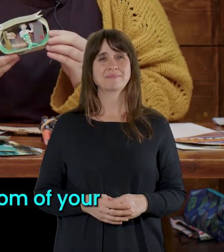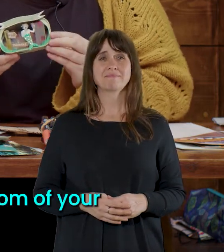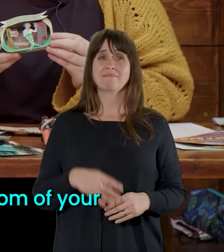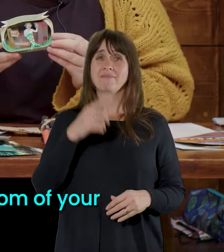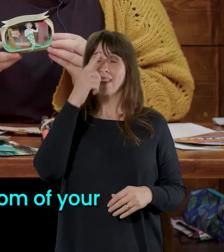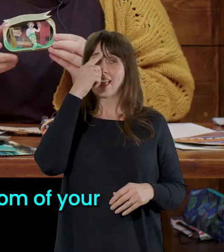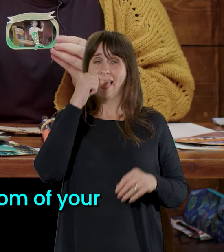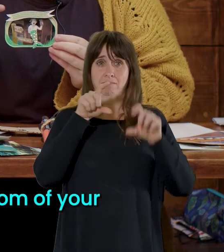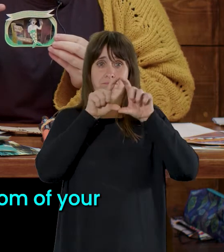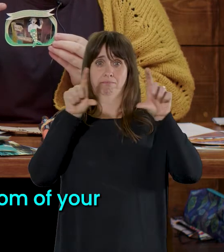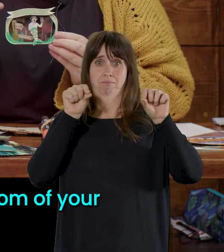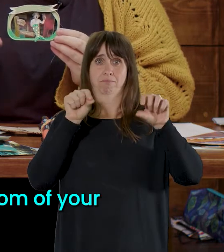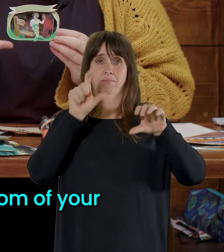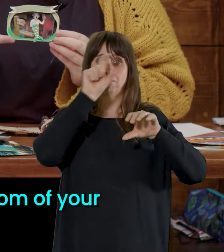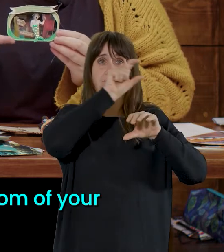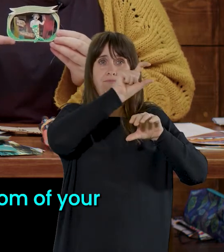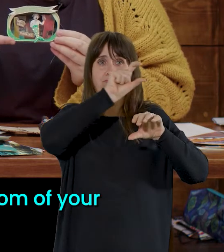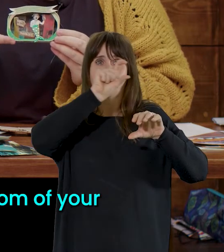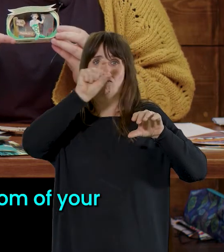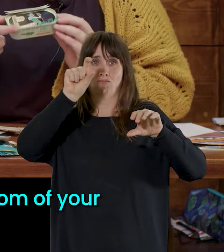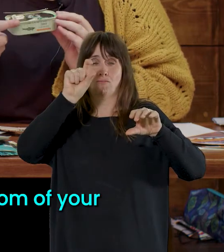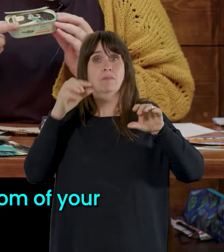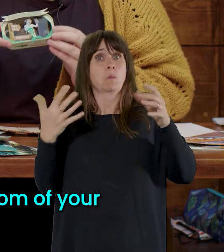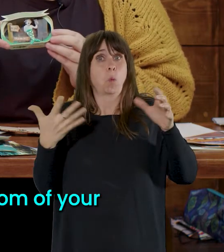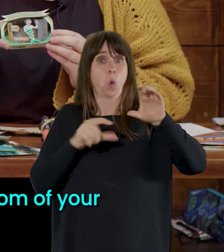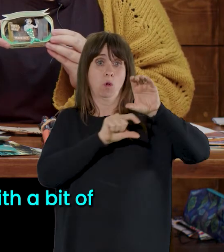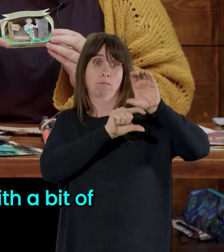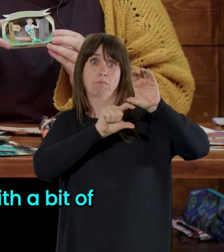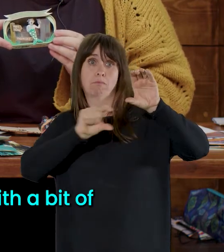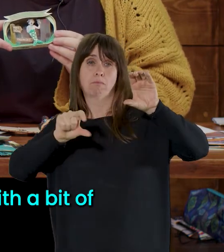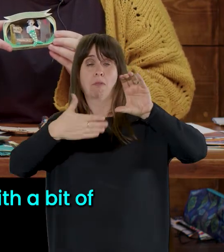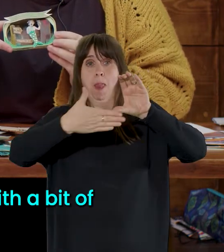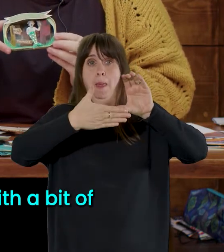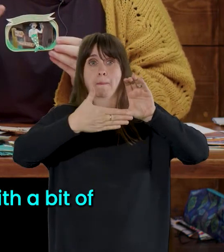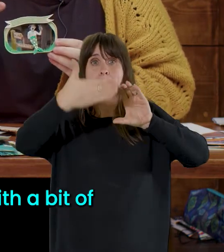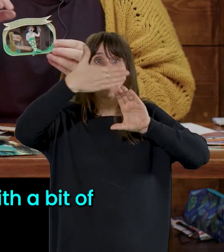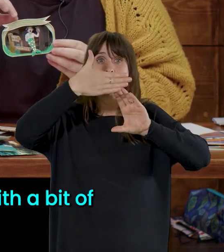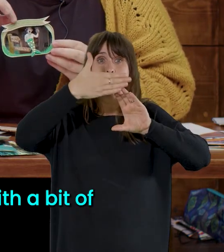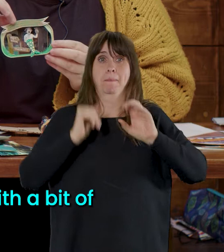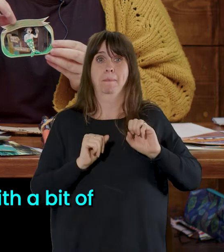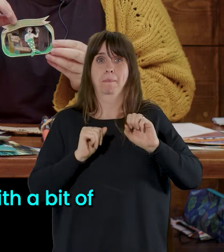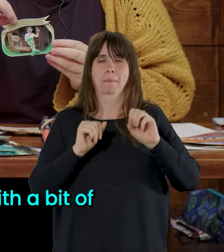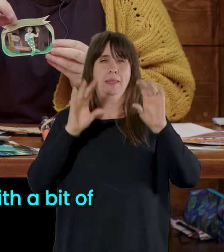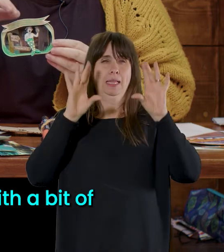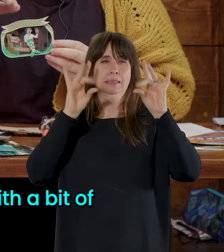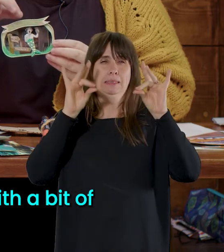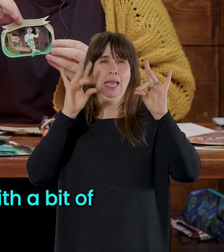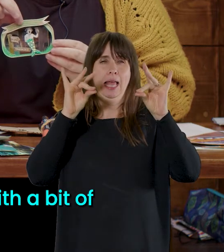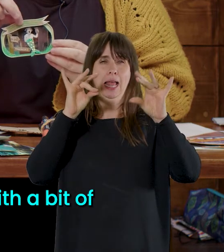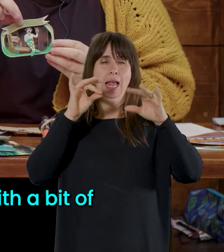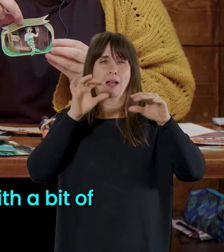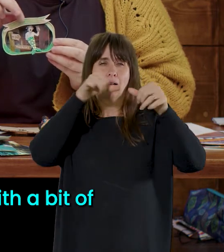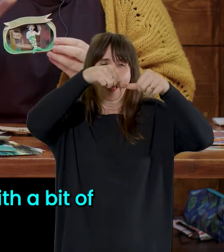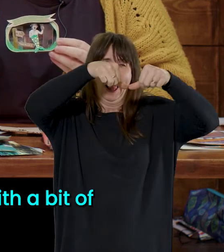Ychwanegwch eich banner unau i'r top neu i'r gwaelod o'ch diorama a newch yn siŵr bod chi'n sicrhau yn